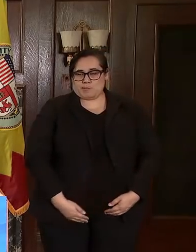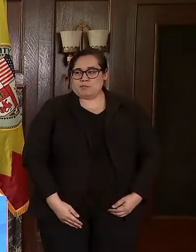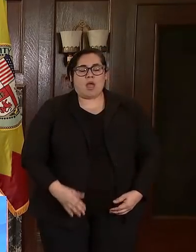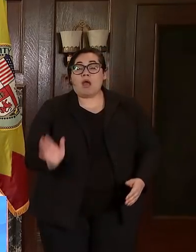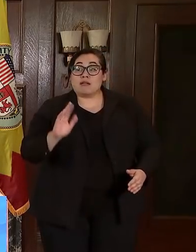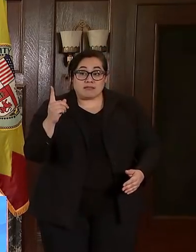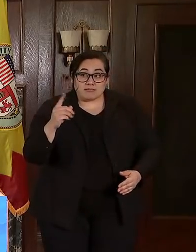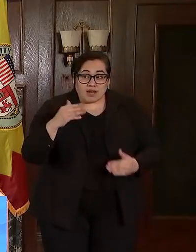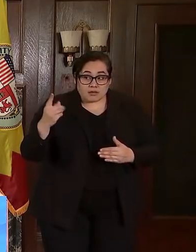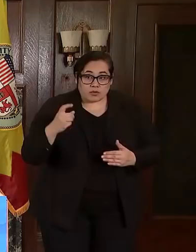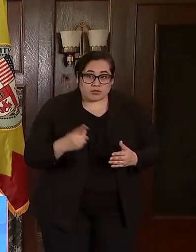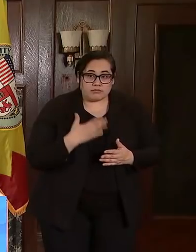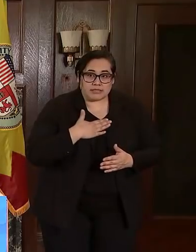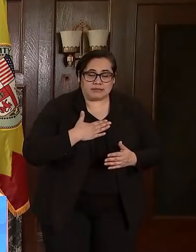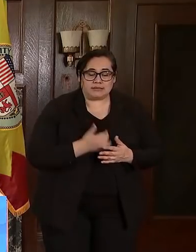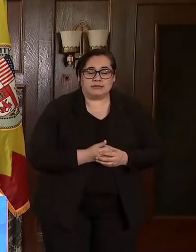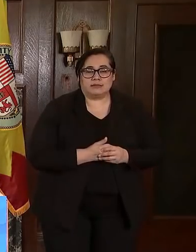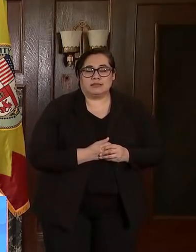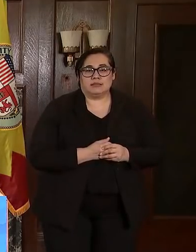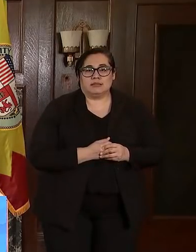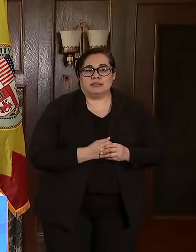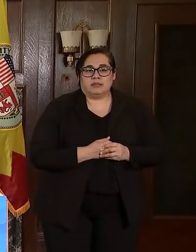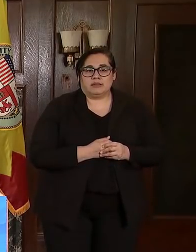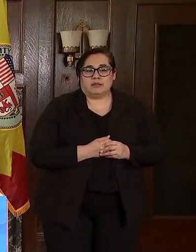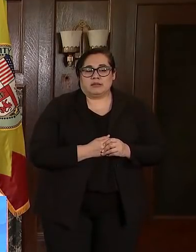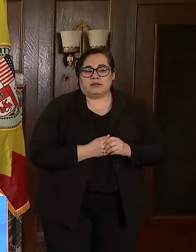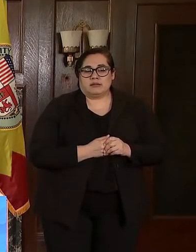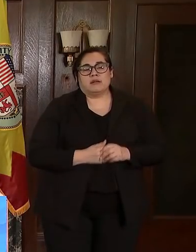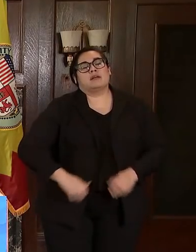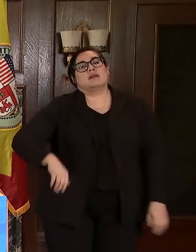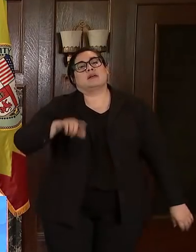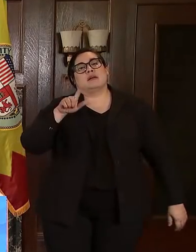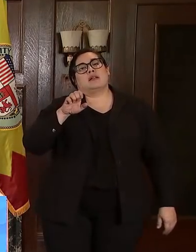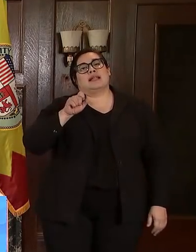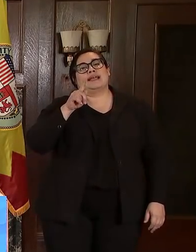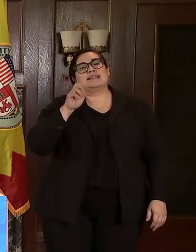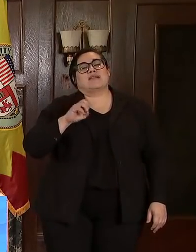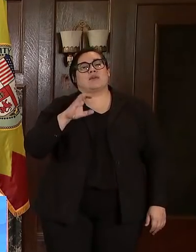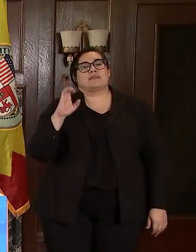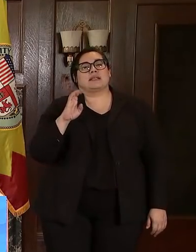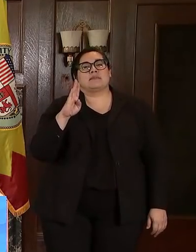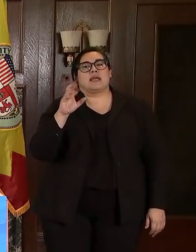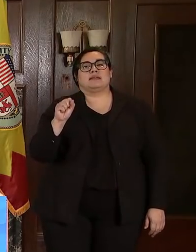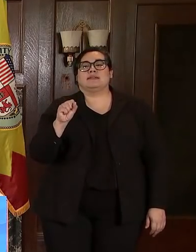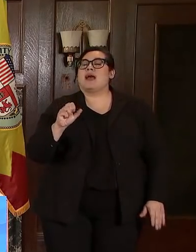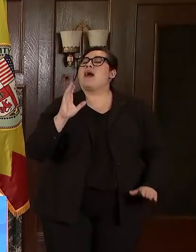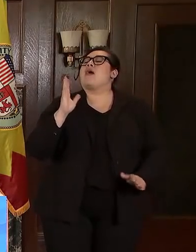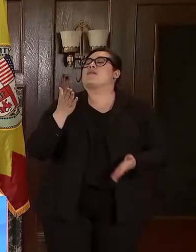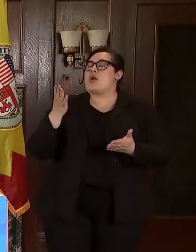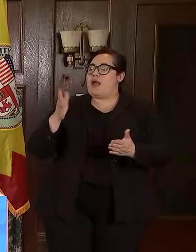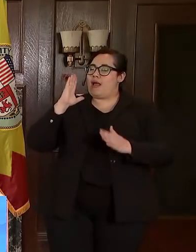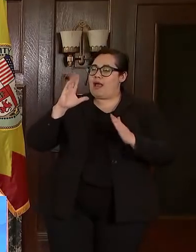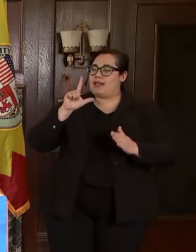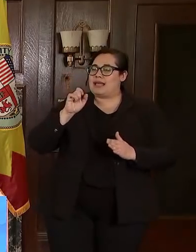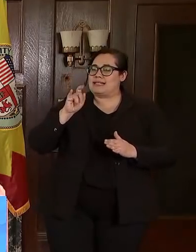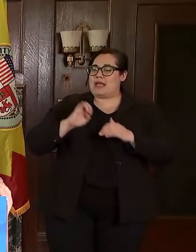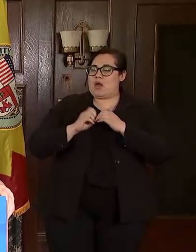No, next question, please. We have a question from the line of Leslie Marin with CBS CCAL. Please There go we are. ahead. Hey, Leslie, how you